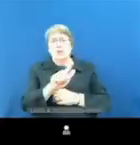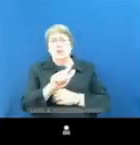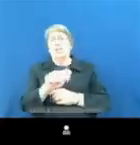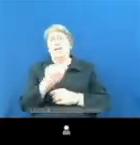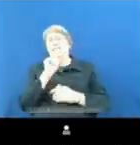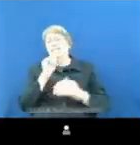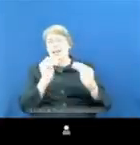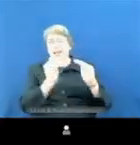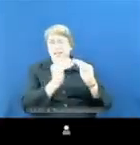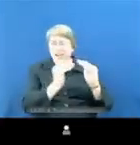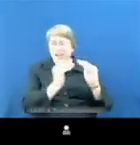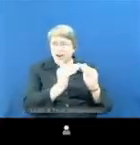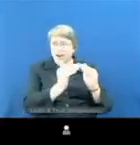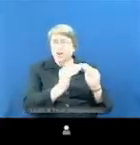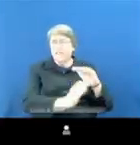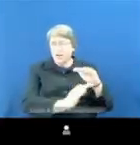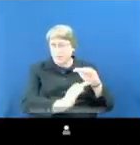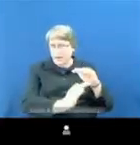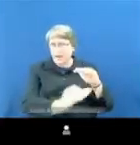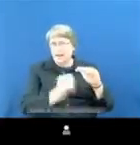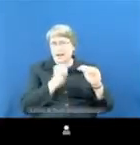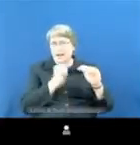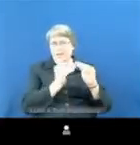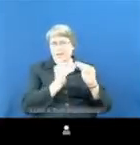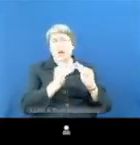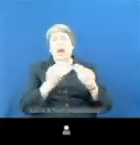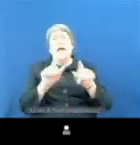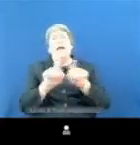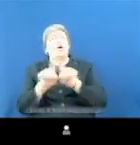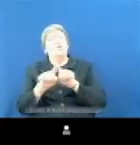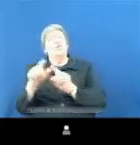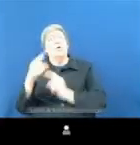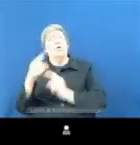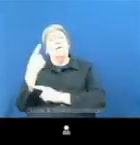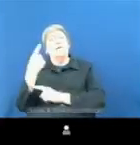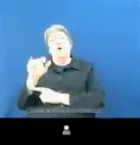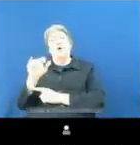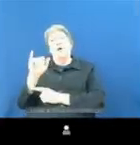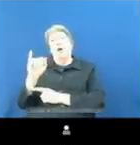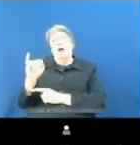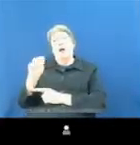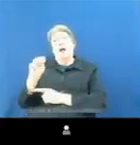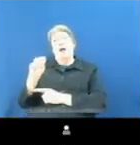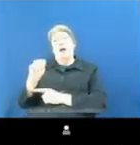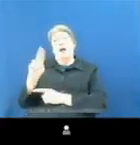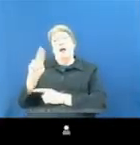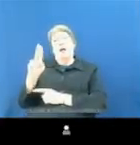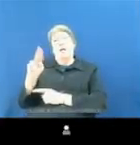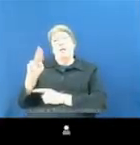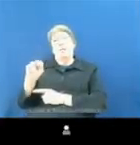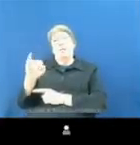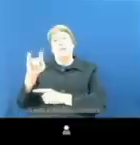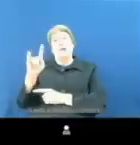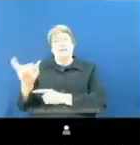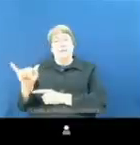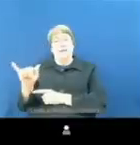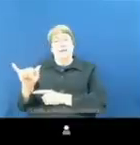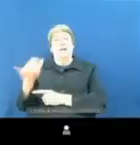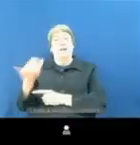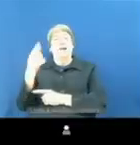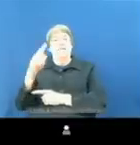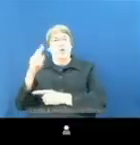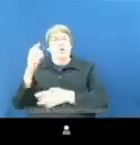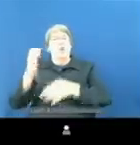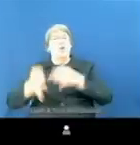And there's also legal theory in terms of immunity for proceedings interpreters, similar to for witnesses,